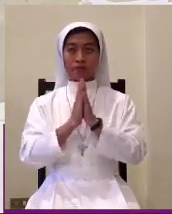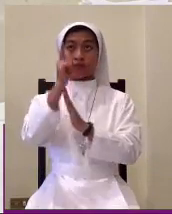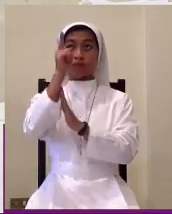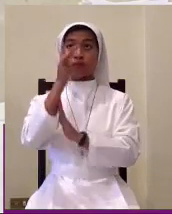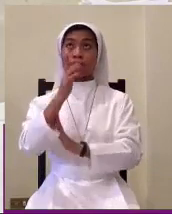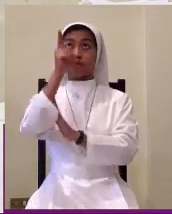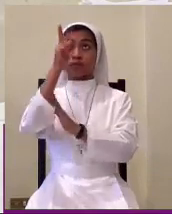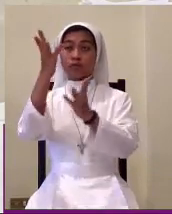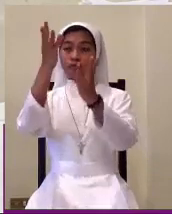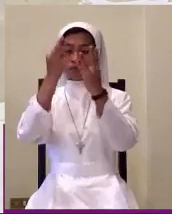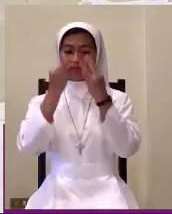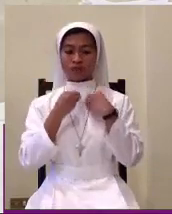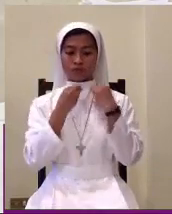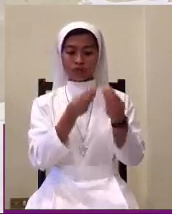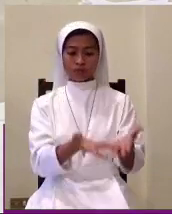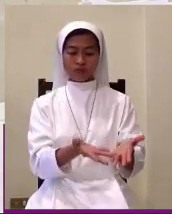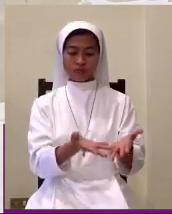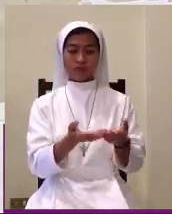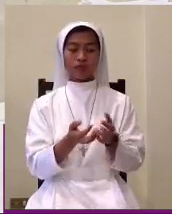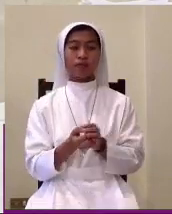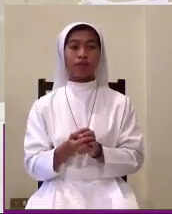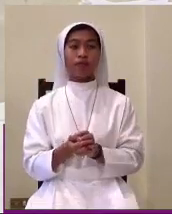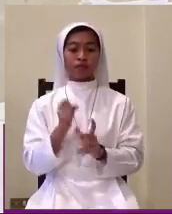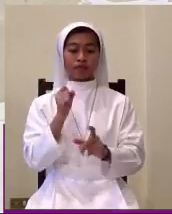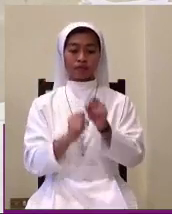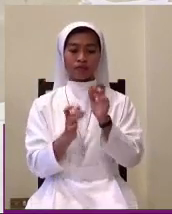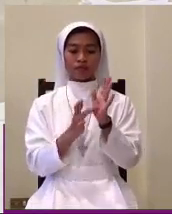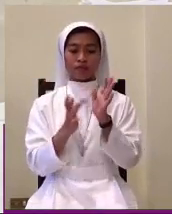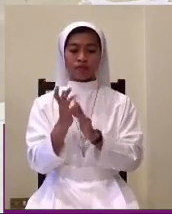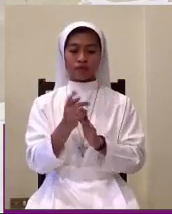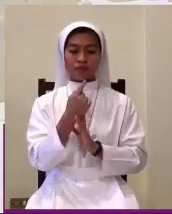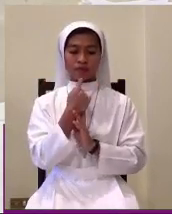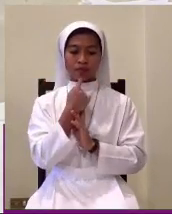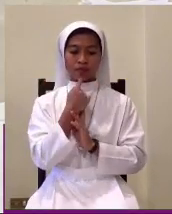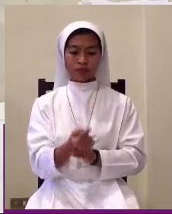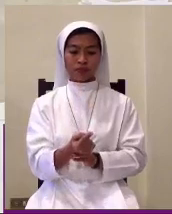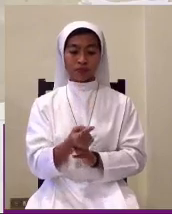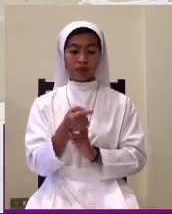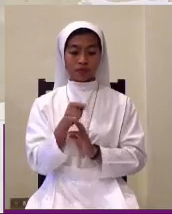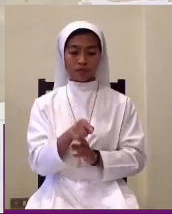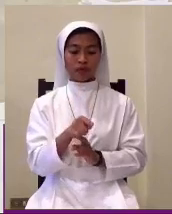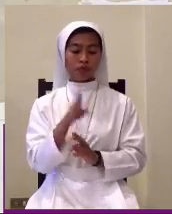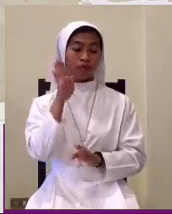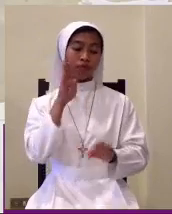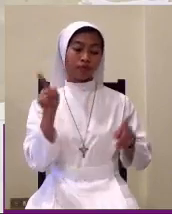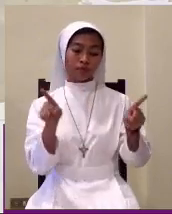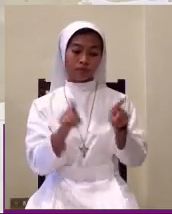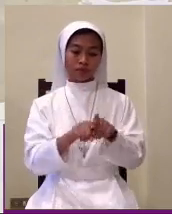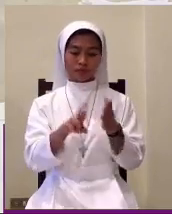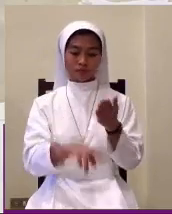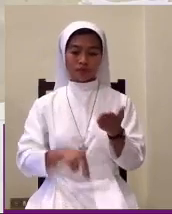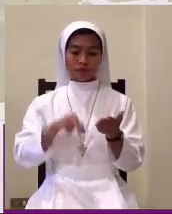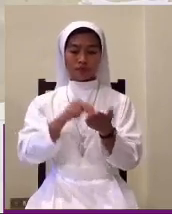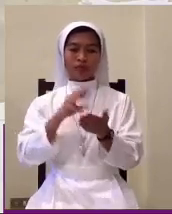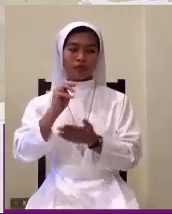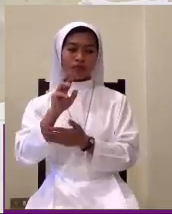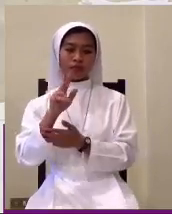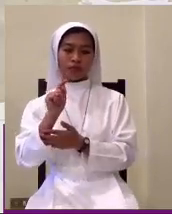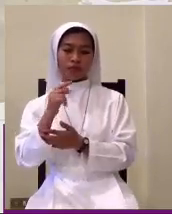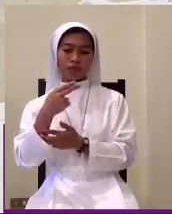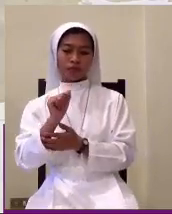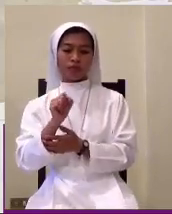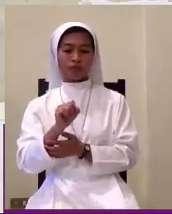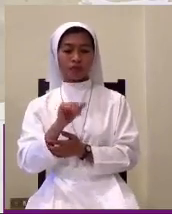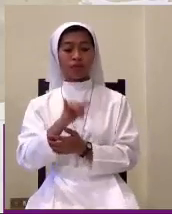you." Jesus said to her, "Your brother will rise." Martha said to him, "I